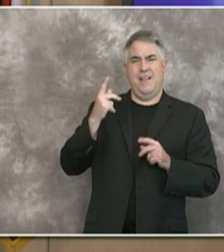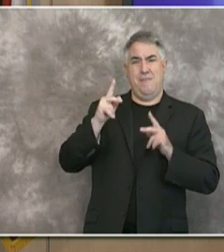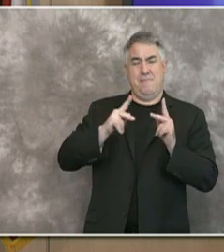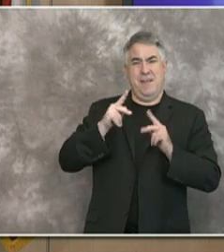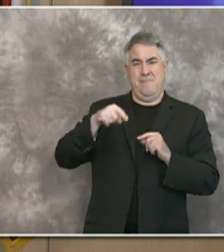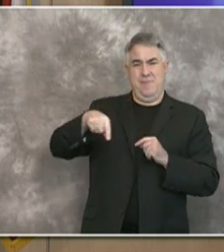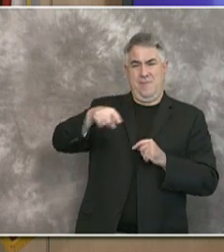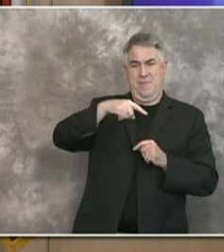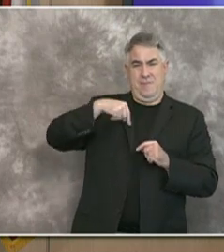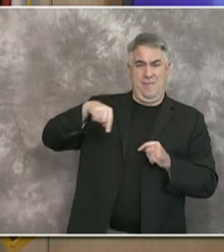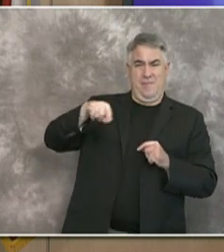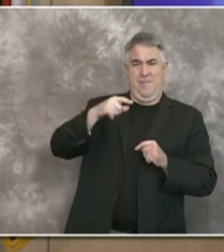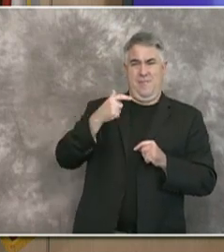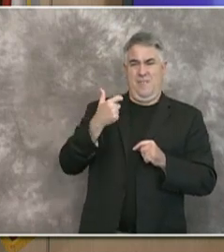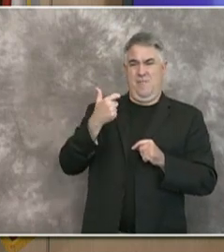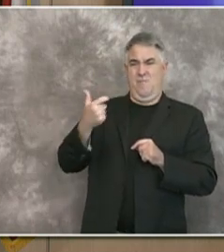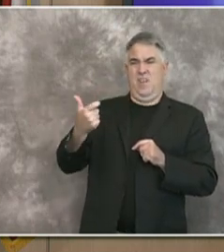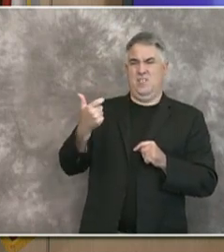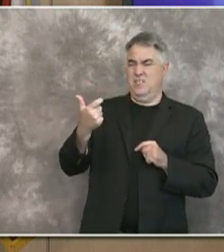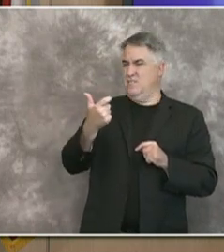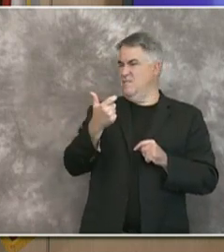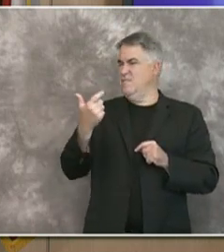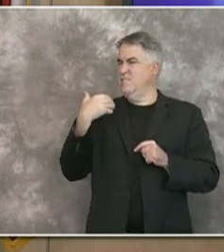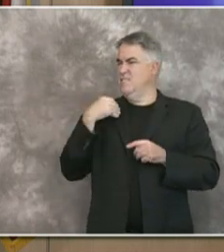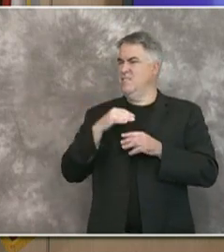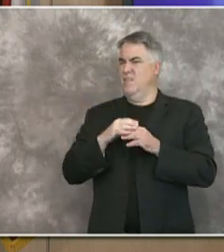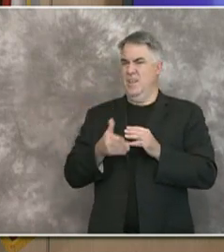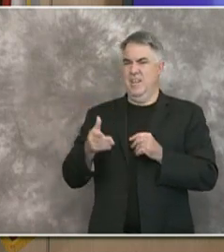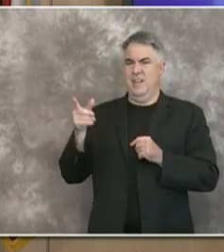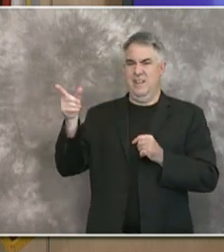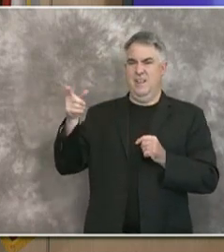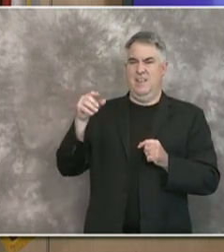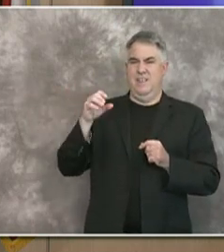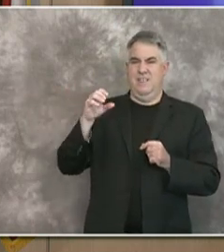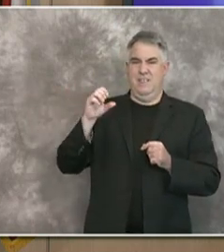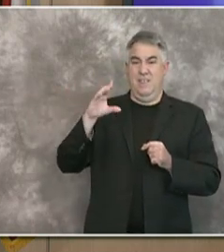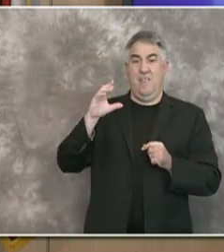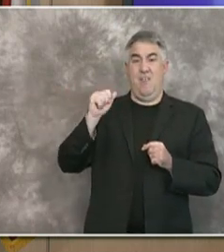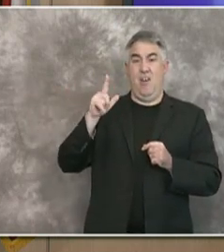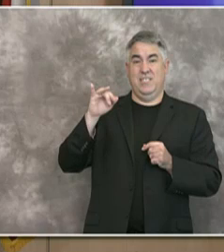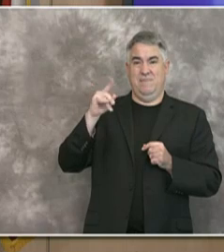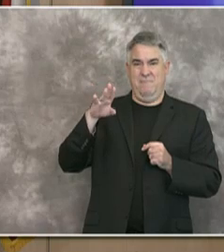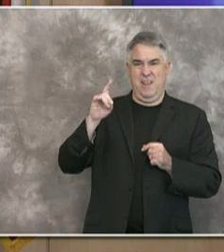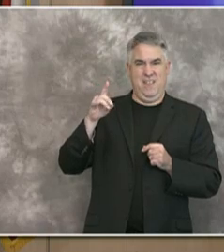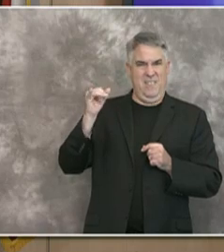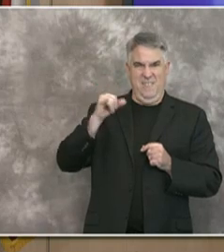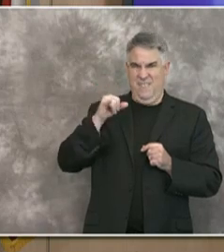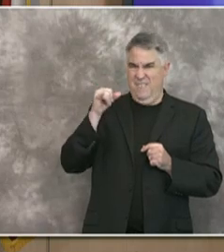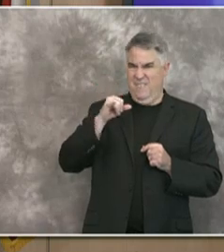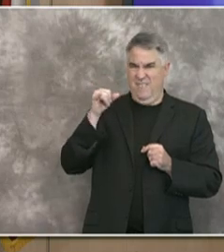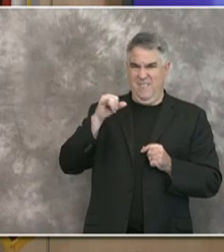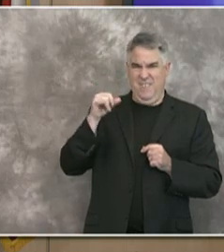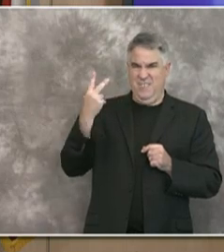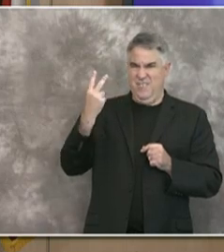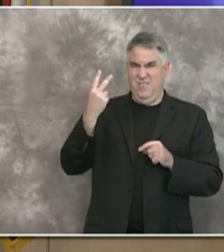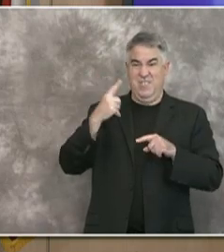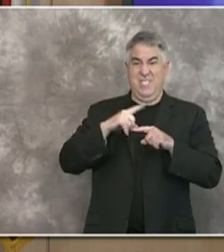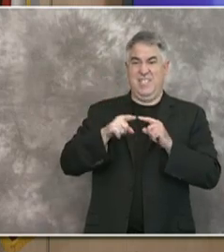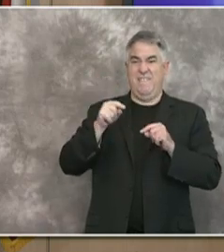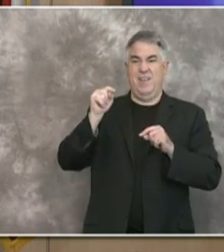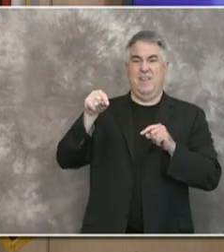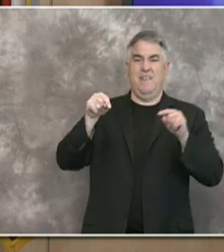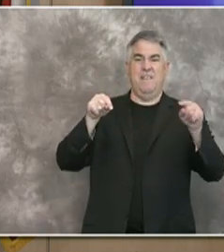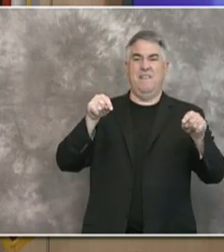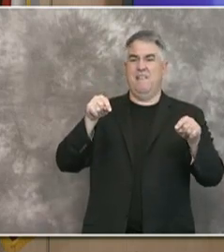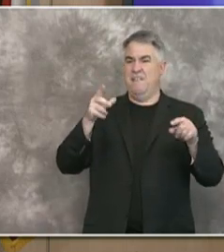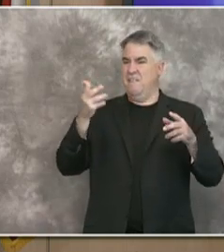this over the weekend, again, the city of Carlsbad, two different, really up in that area, two different philosophies, guidelines